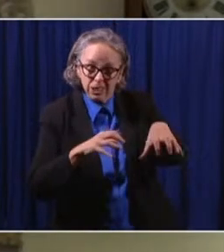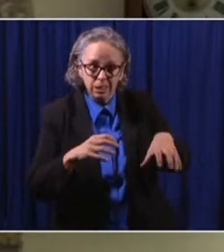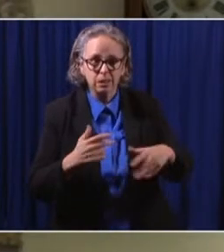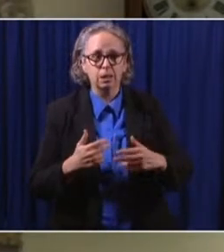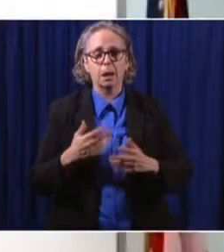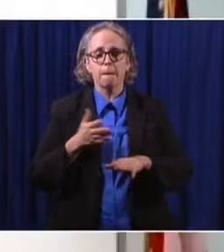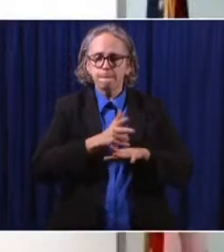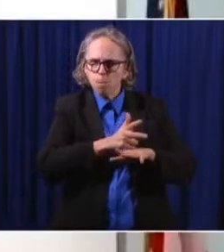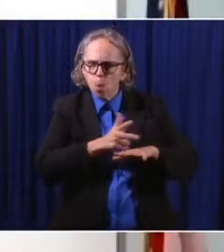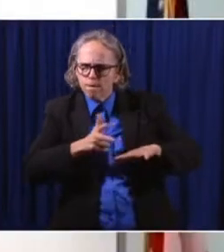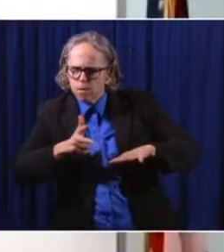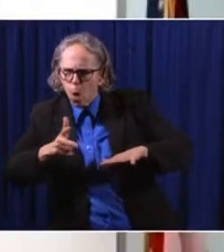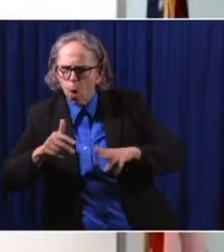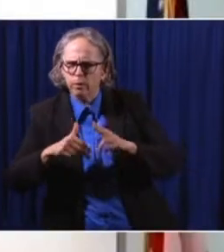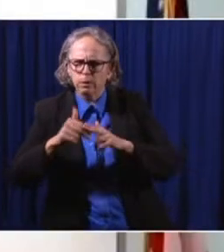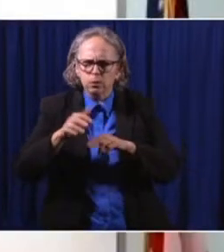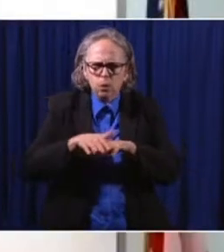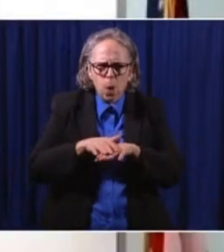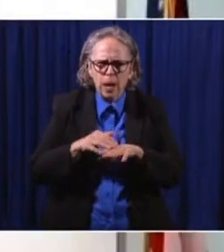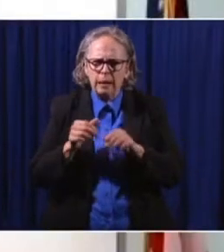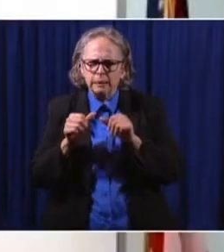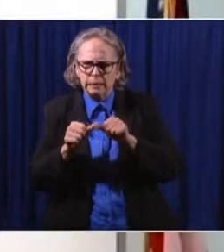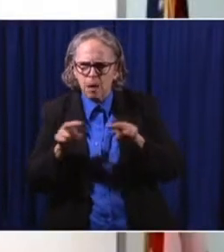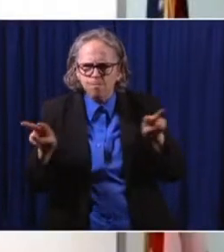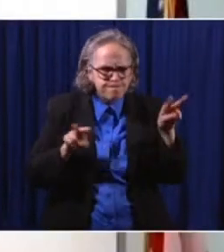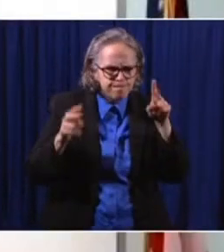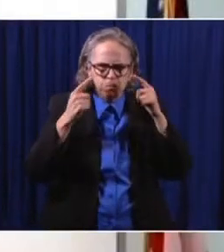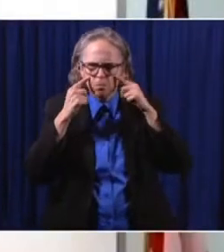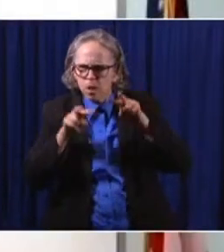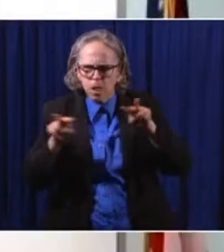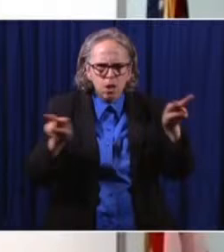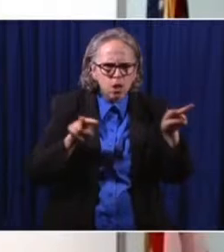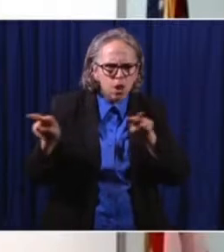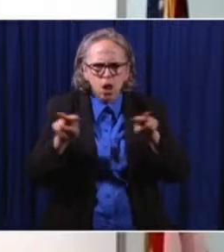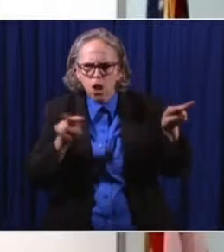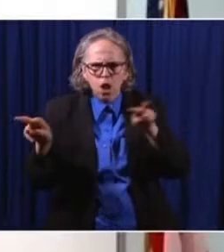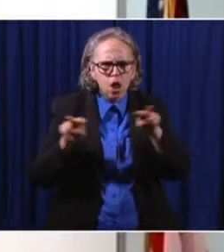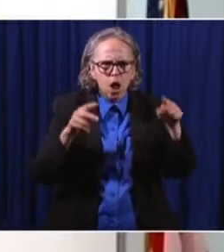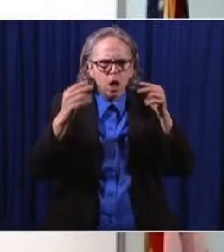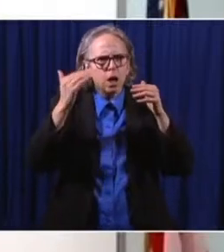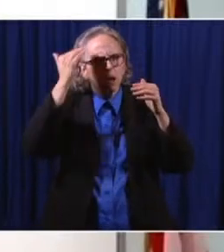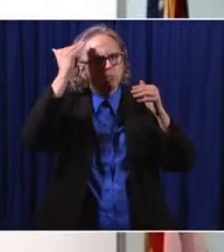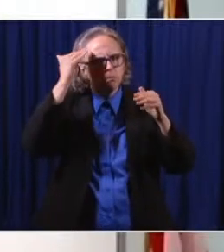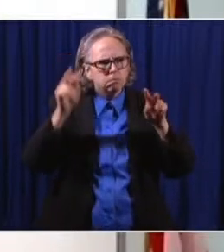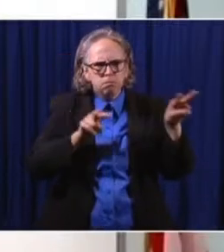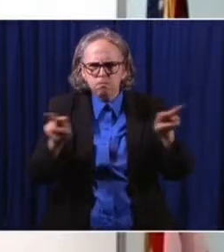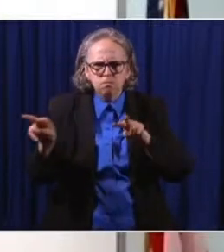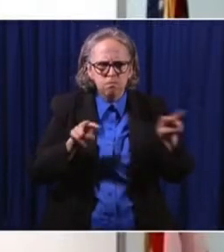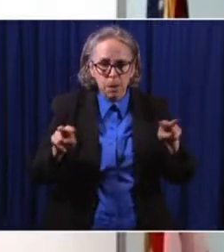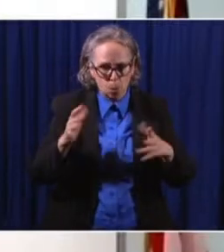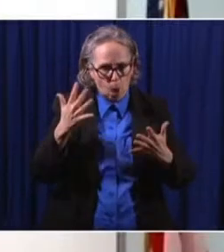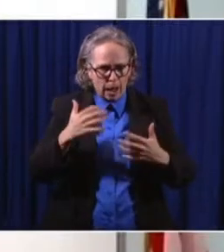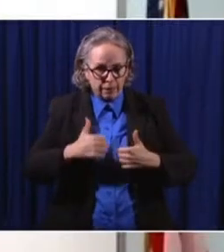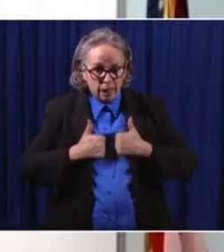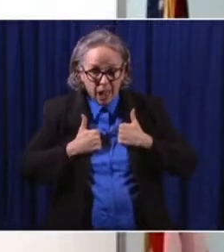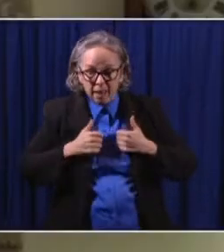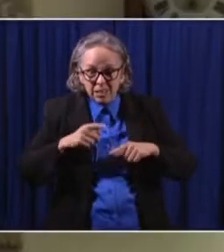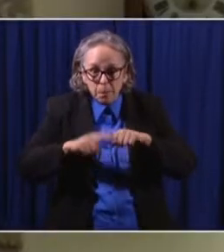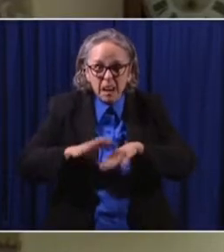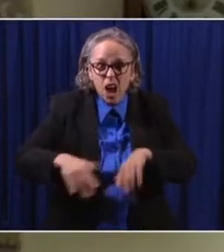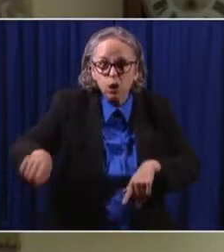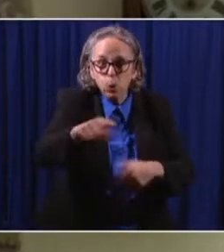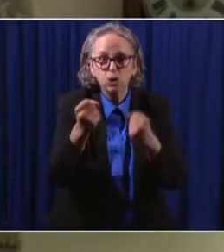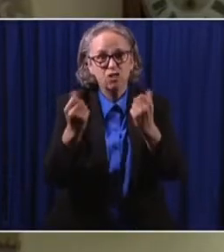stay alert when you're driving through these construction zones, Governor. People's lives literally depend on it. Director, thank you. Thank you very